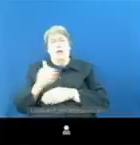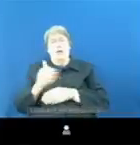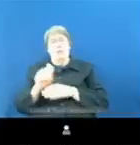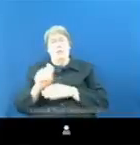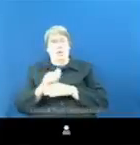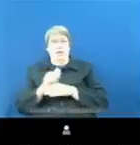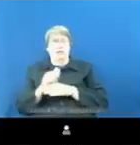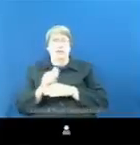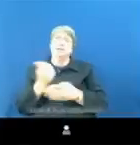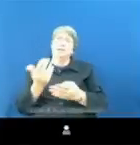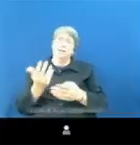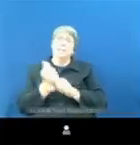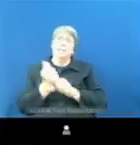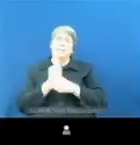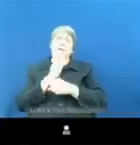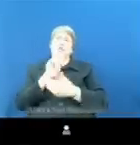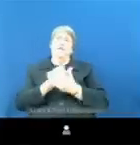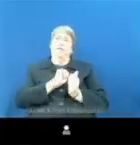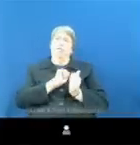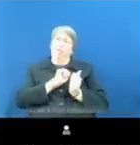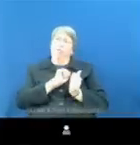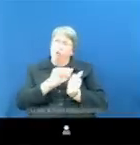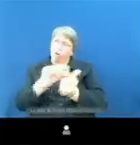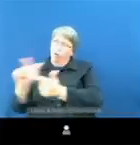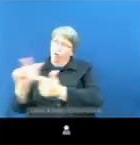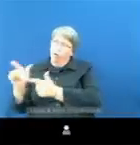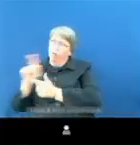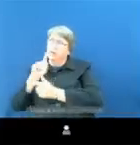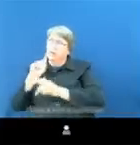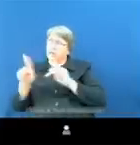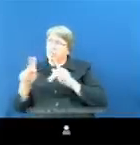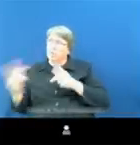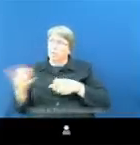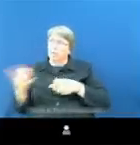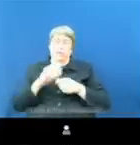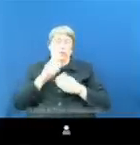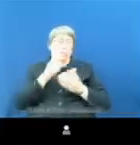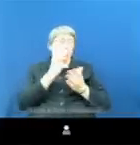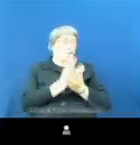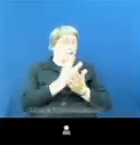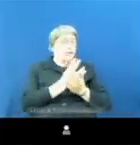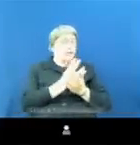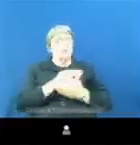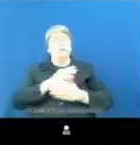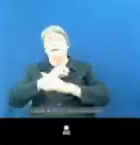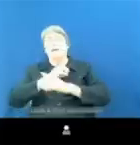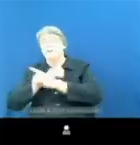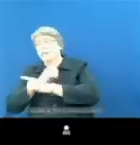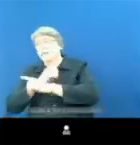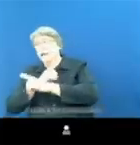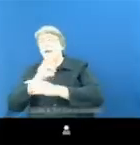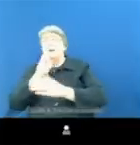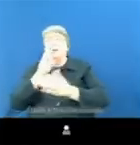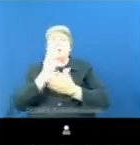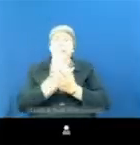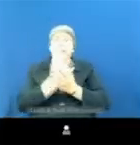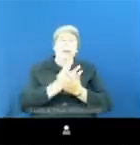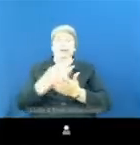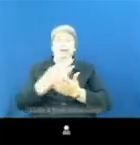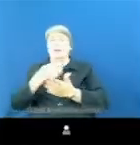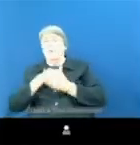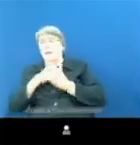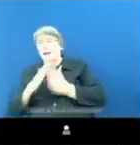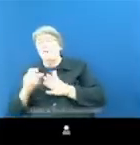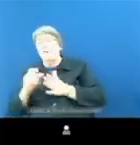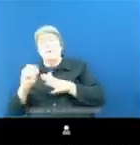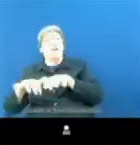that all of the deaf parties involved, whether they're the witness, whether they're the defendant, the witness, the plaintiff, or the audience,